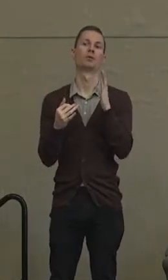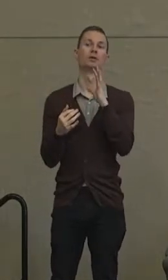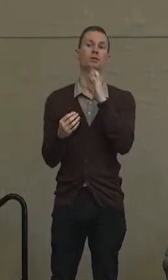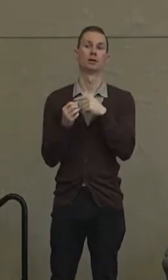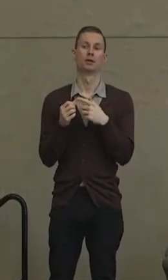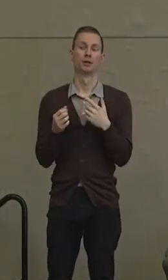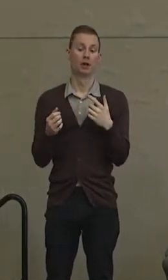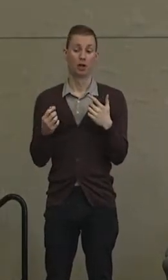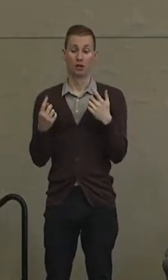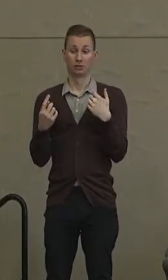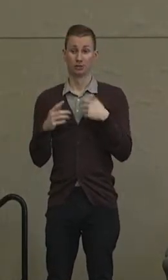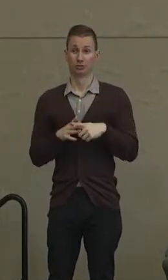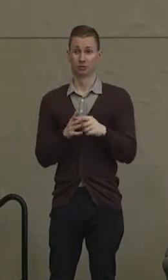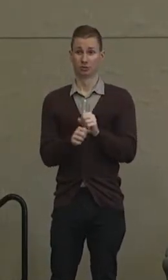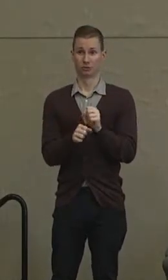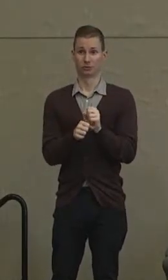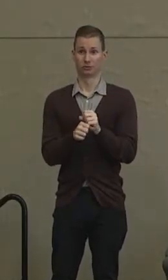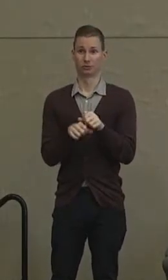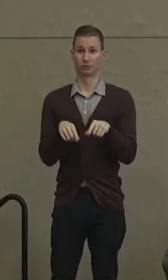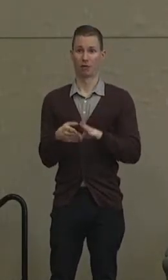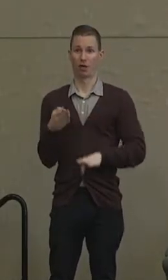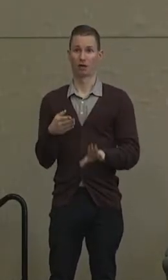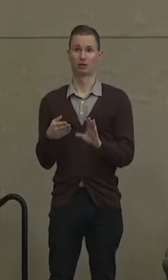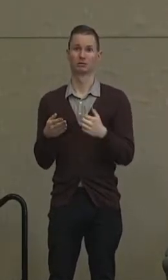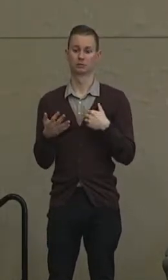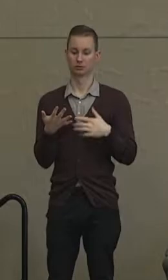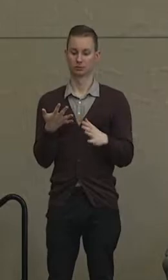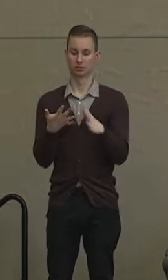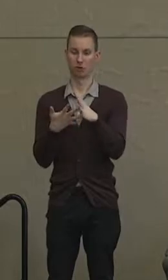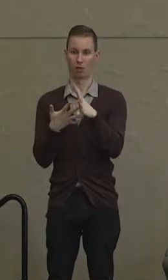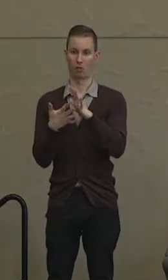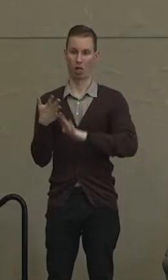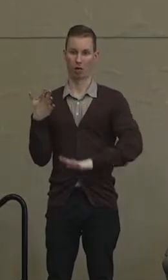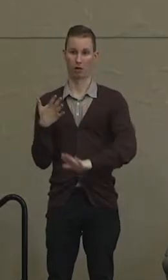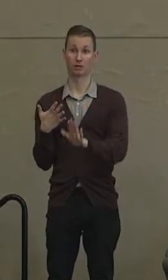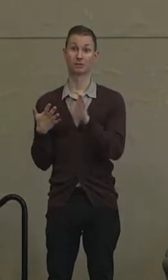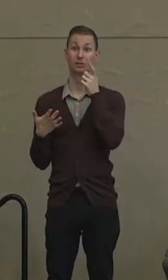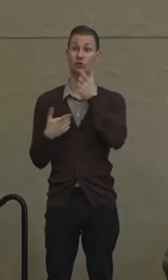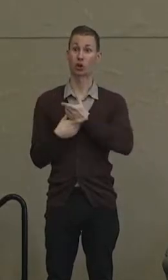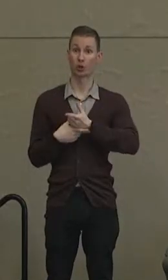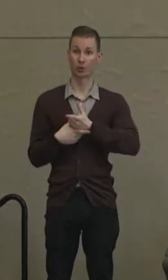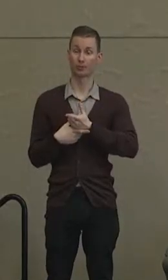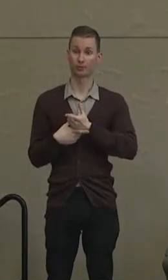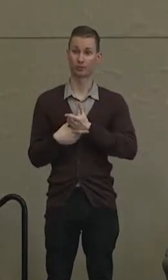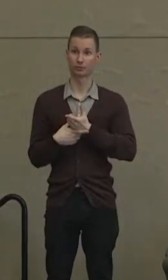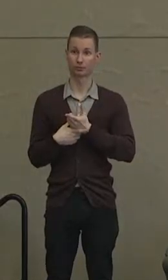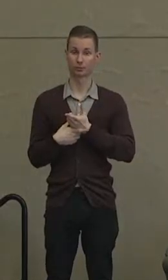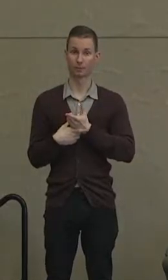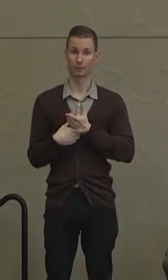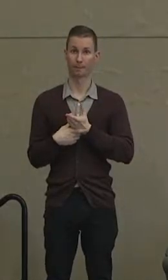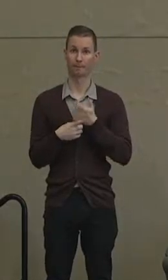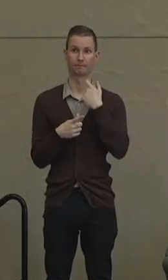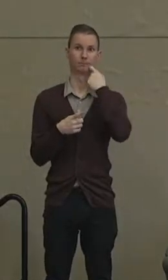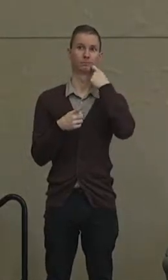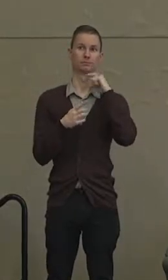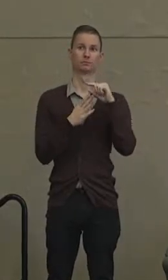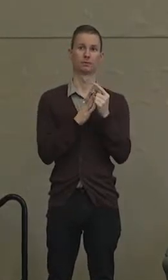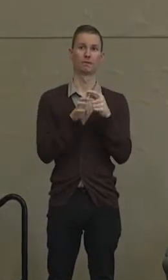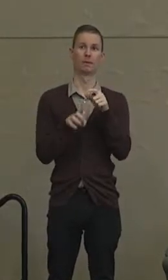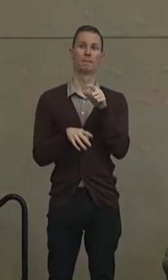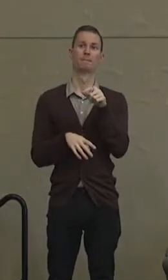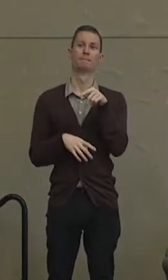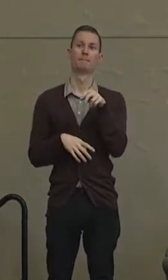say this, I began this work as a college student. I was a sophomore in college, and my sister just graduated from